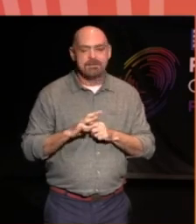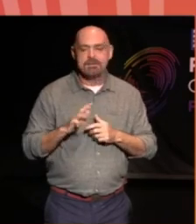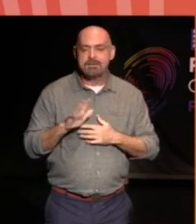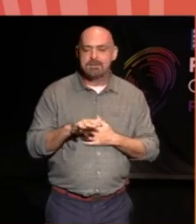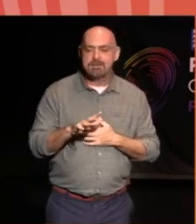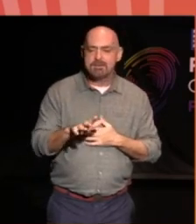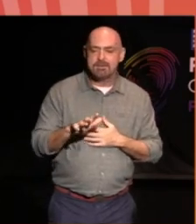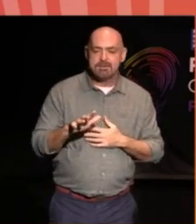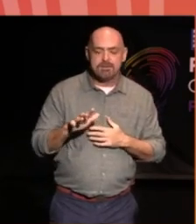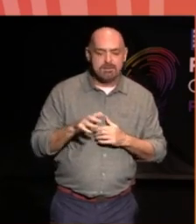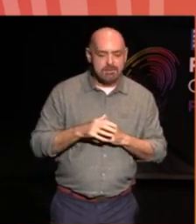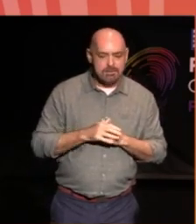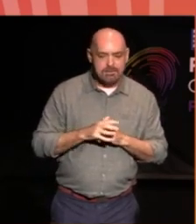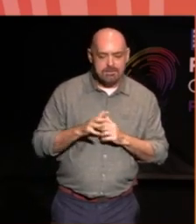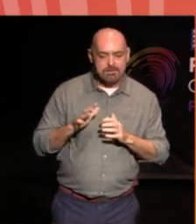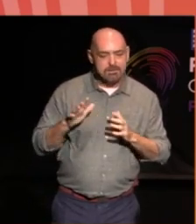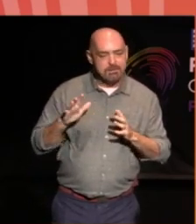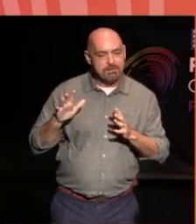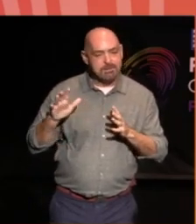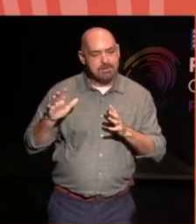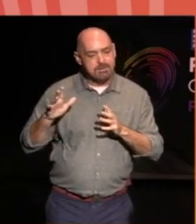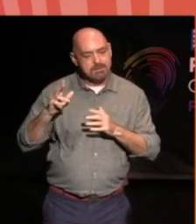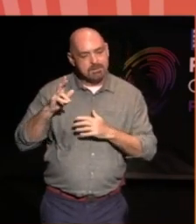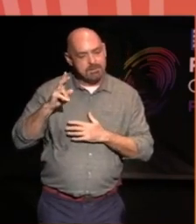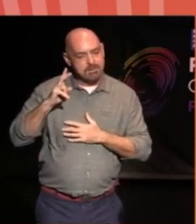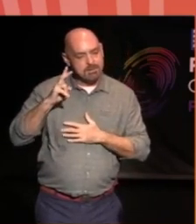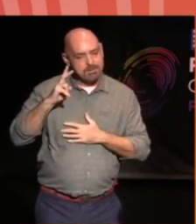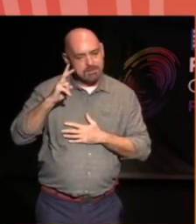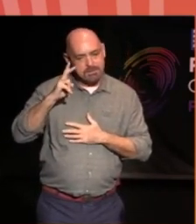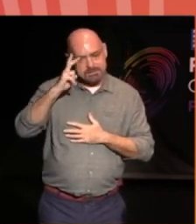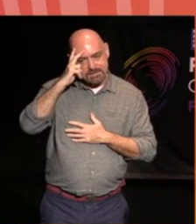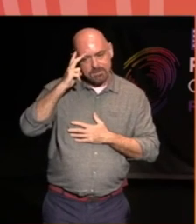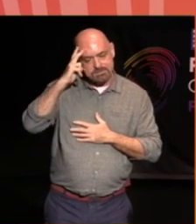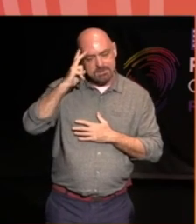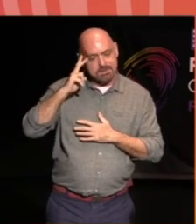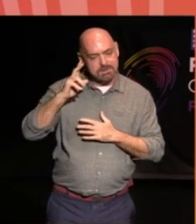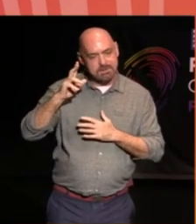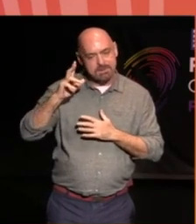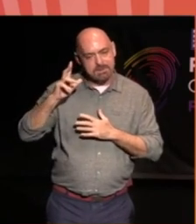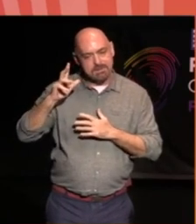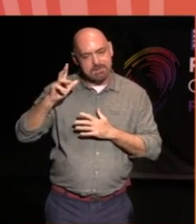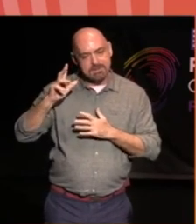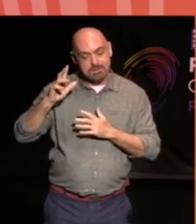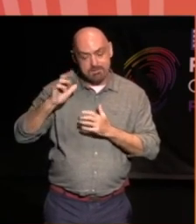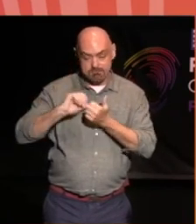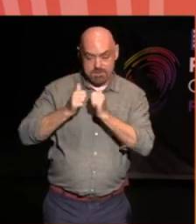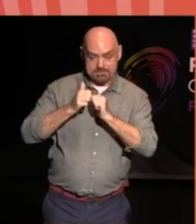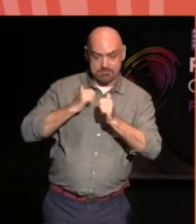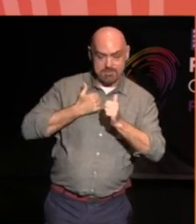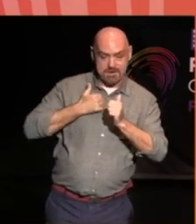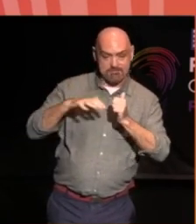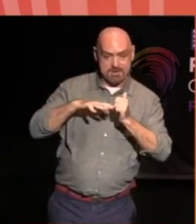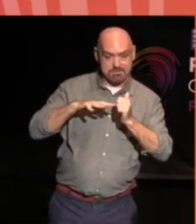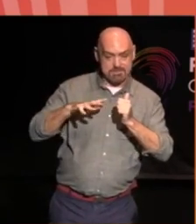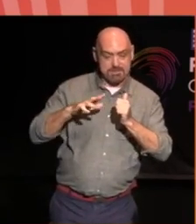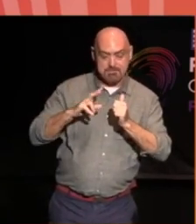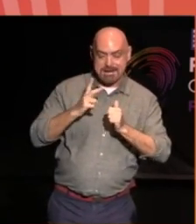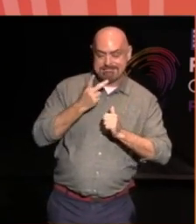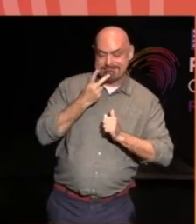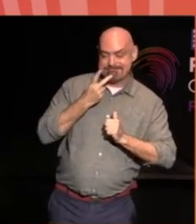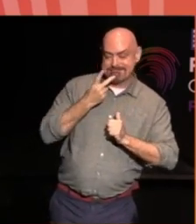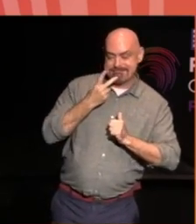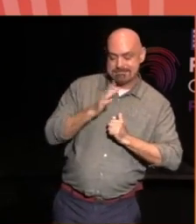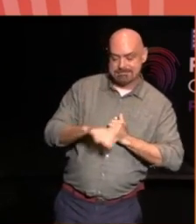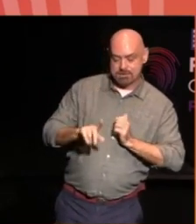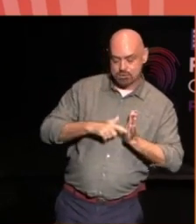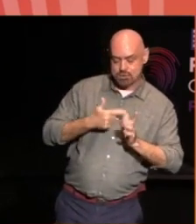on trial and in prison with Mandela was a guy called Andrew Mangeni, who's a great hero of mine and a great friend of the family. And my second son, Jack,